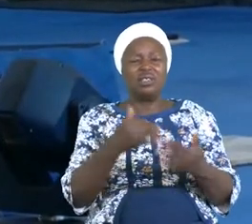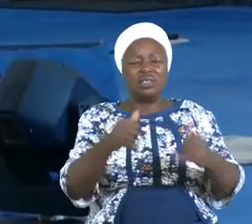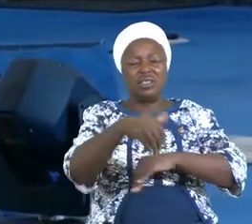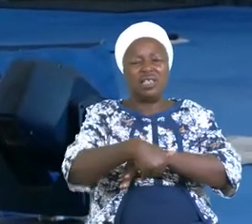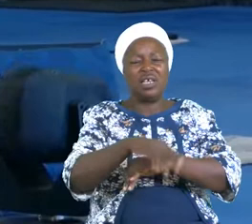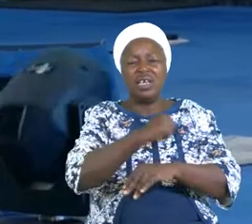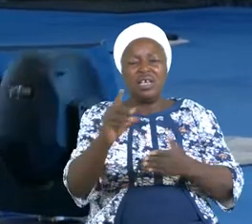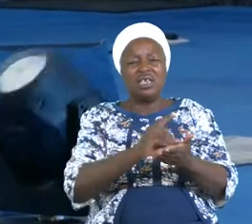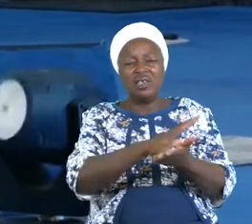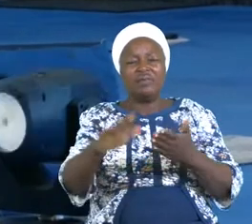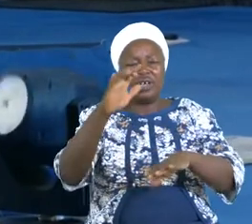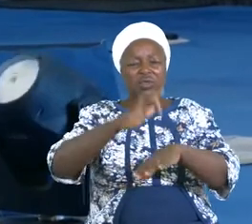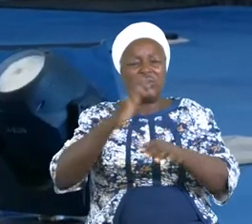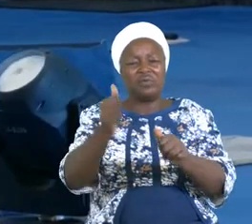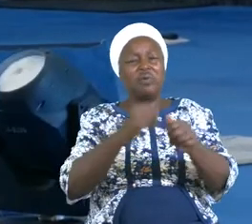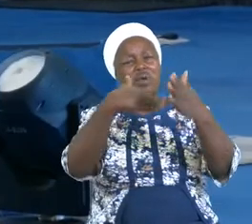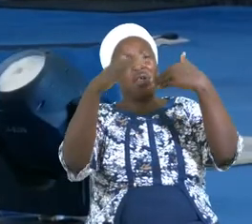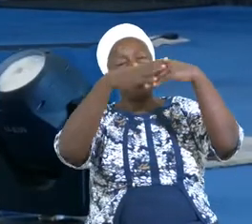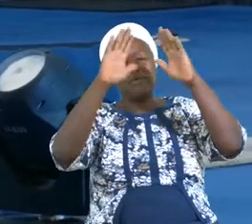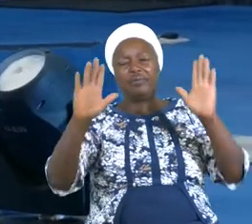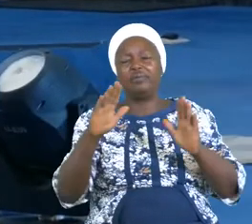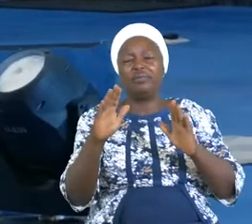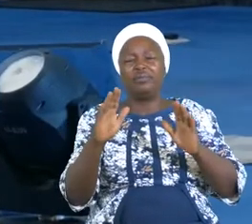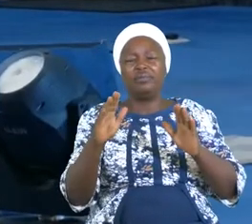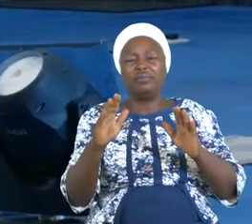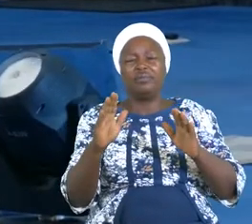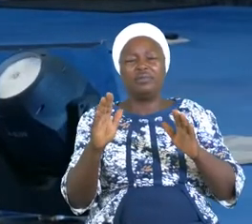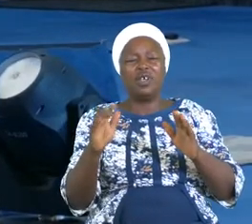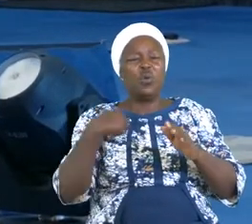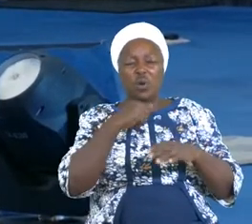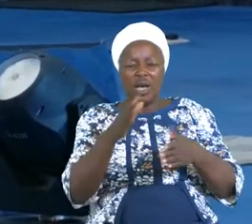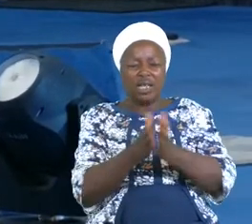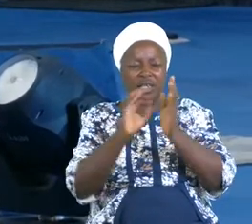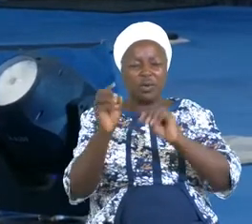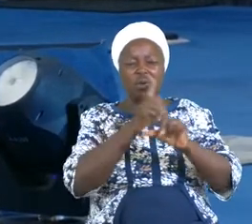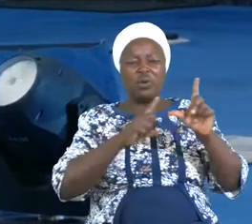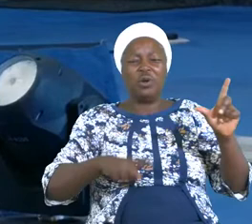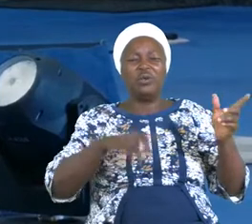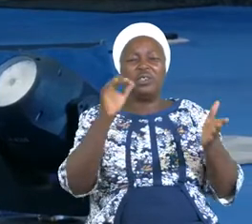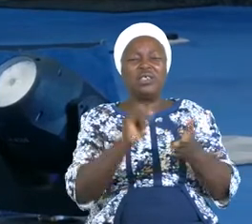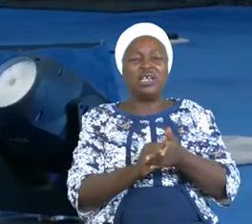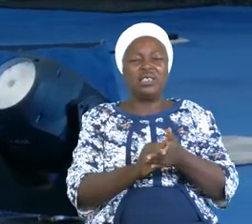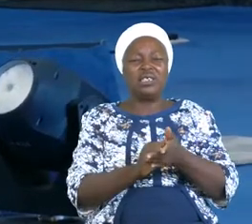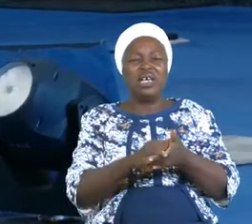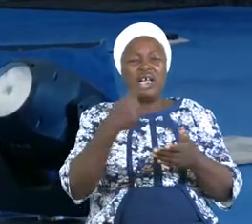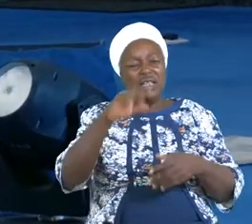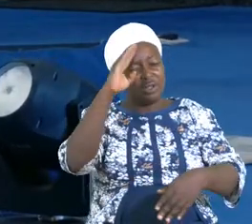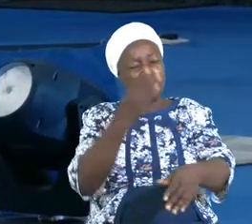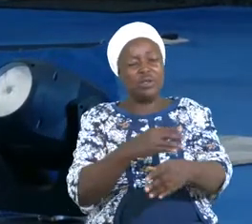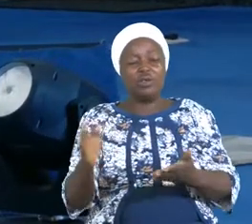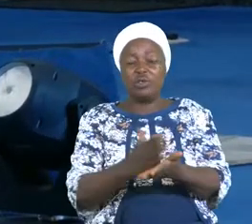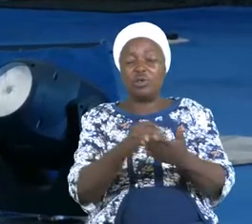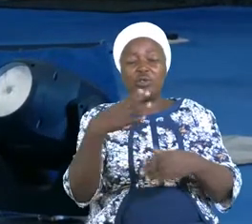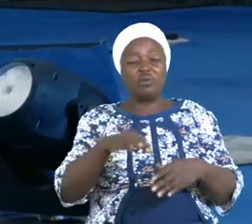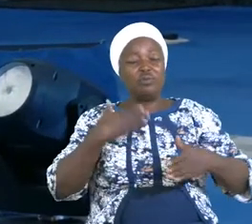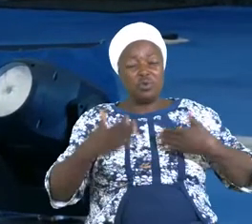touch from heaven. Amen. We're asking, O Lord, that the songs of joy will come